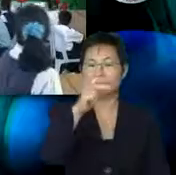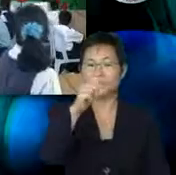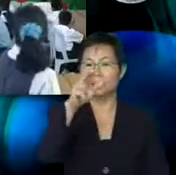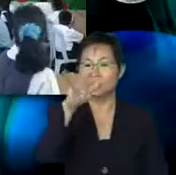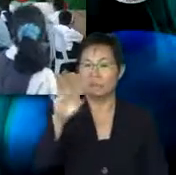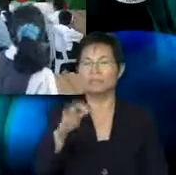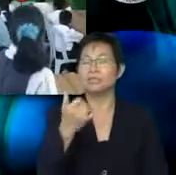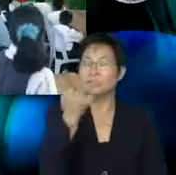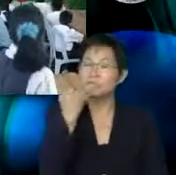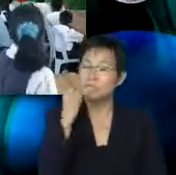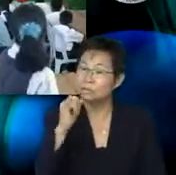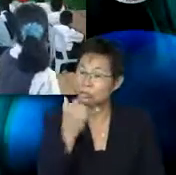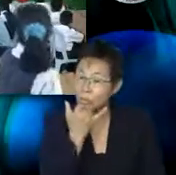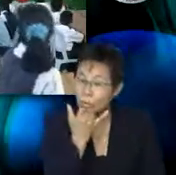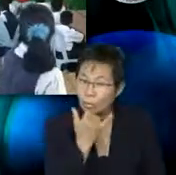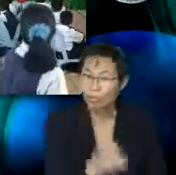S-K-A-R-F is wrong.